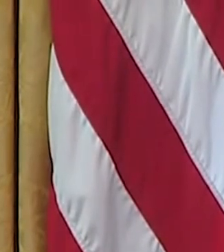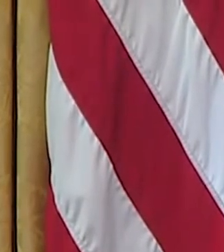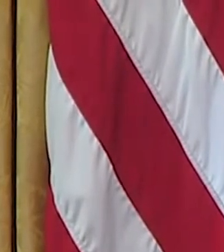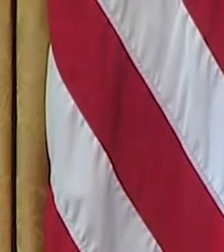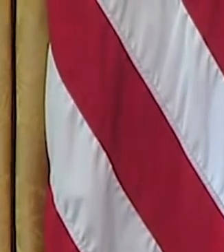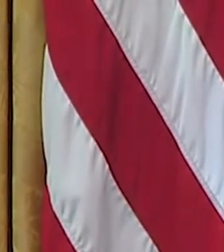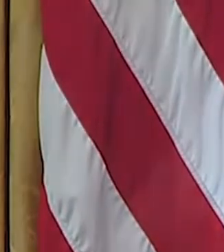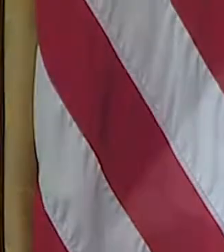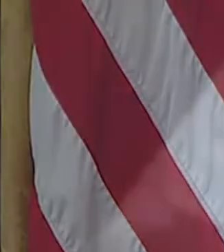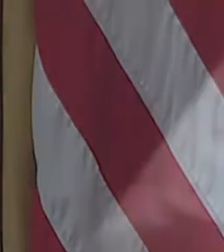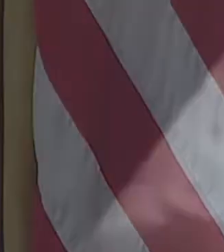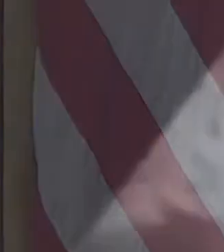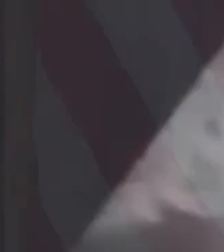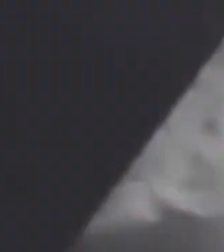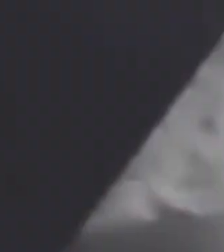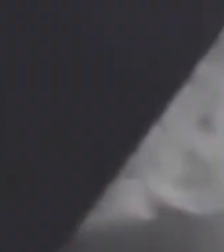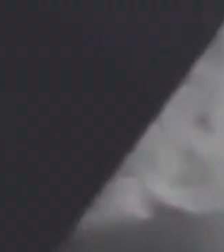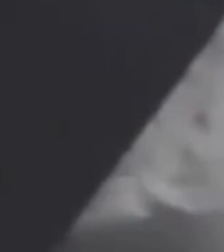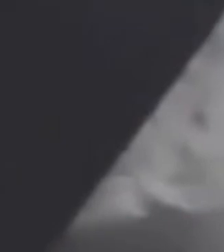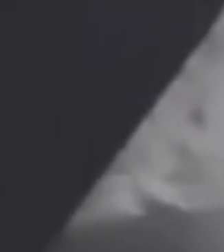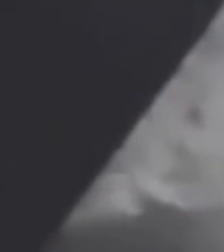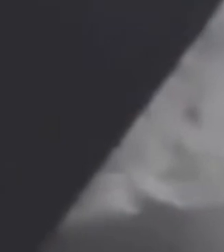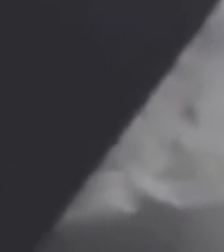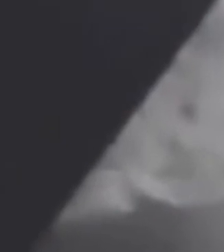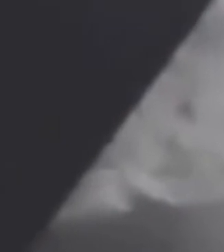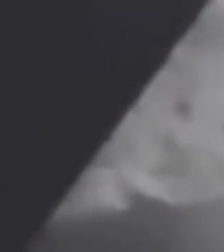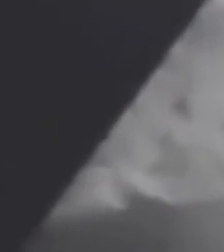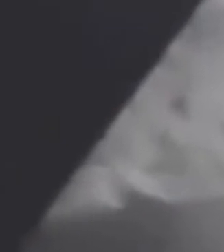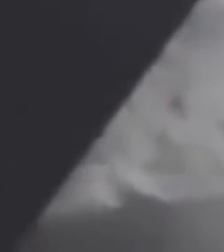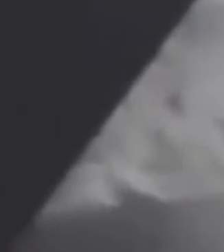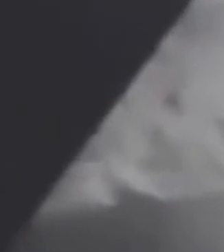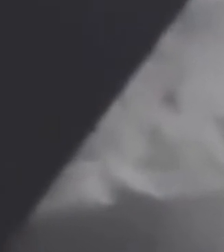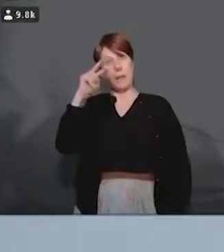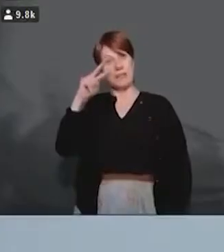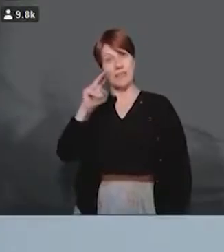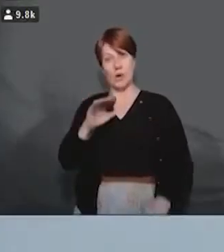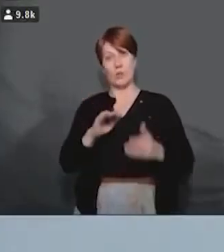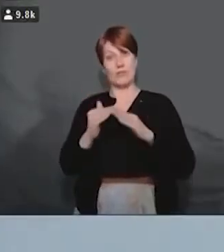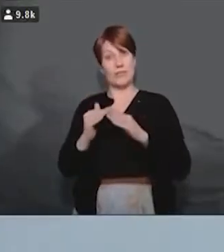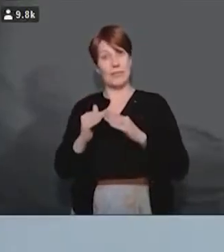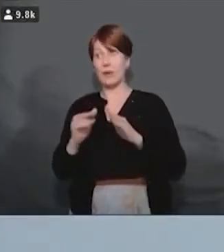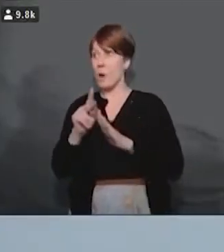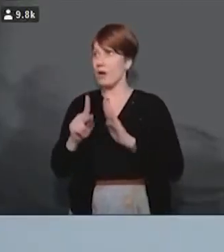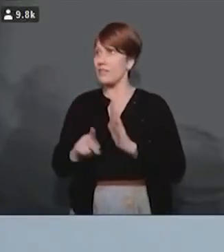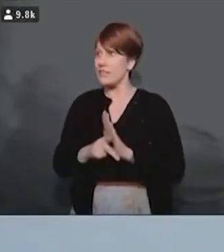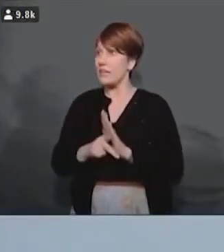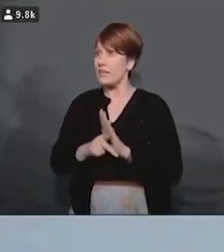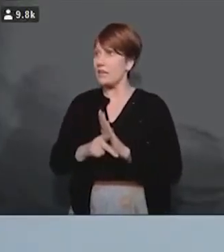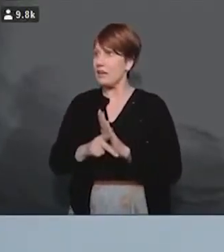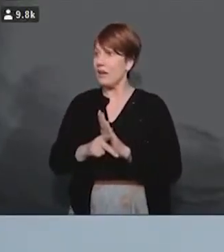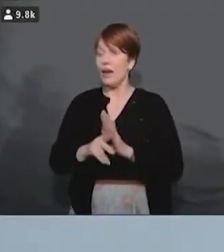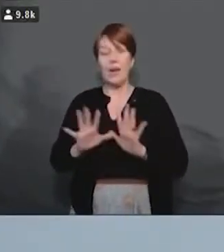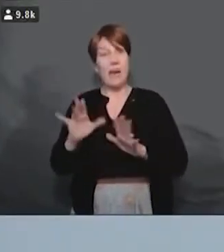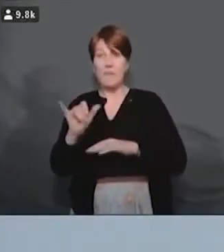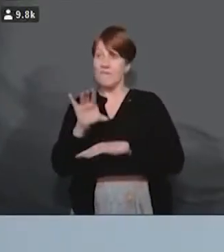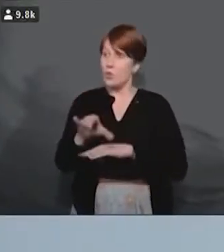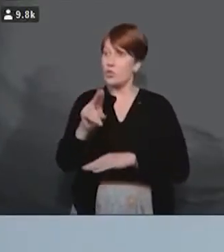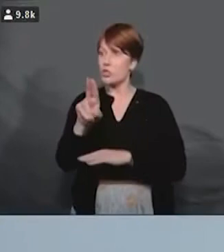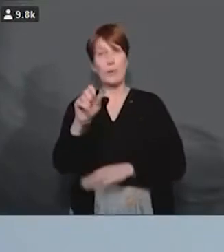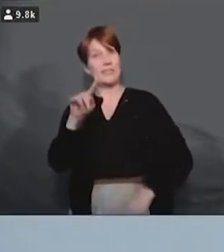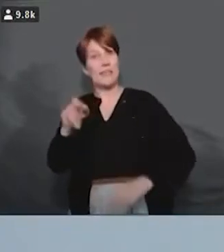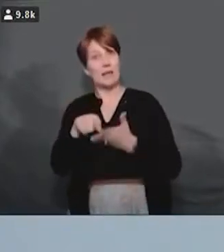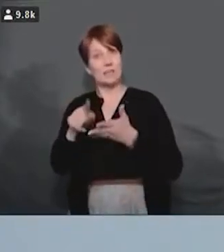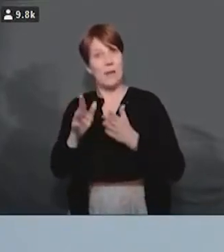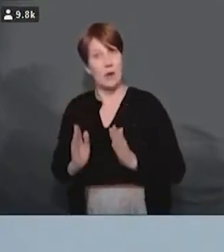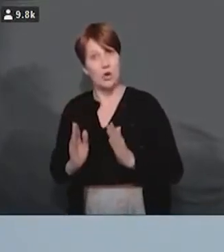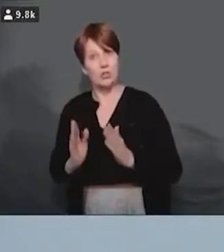executive orders on Thursday, including rescinding the so-called Mexico City policy. Forces U.S. taxpayers now to fund